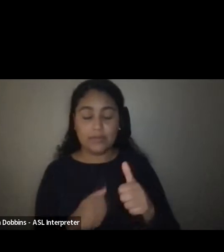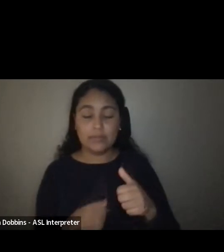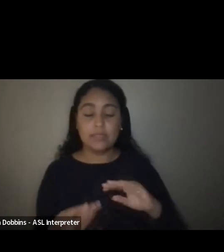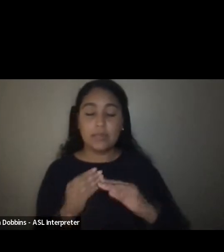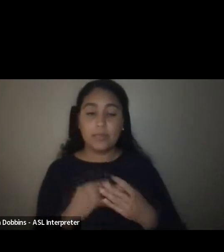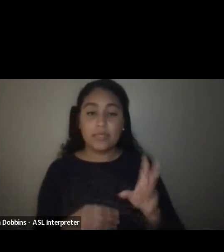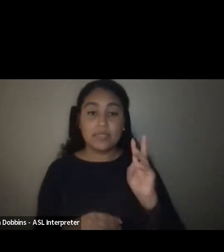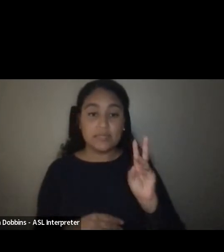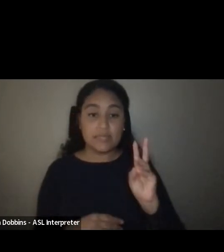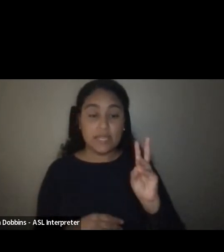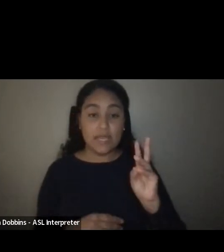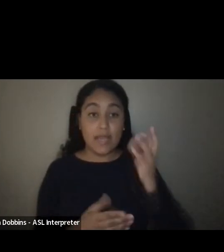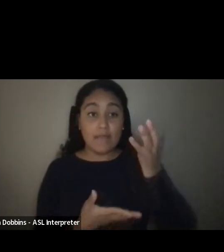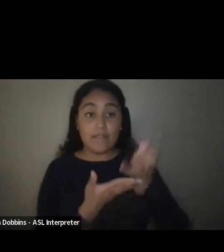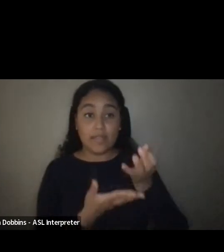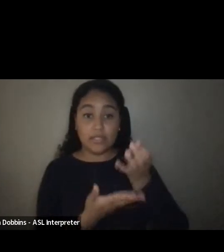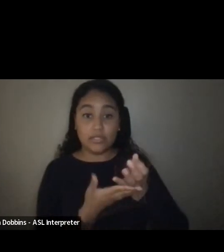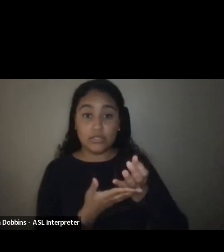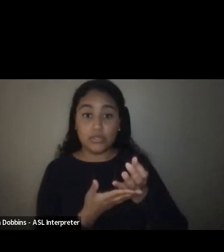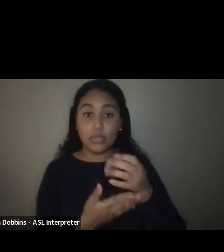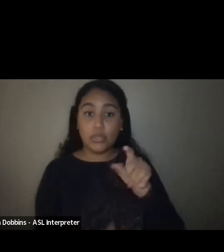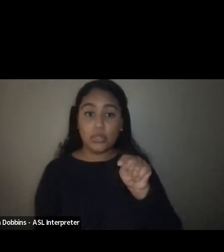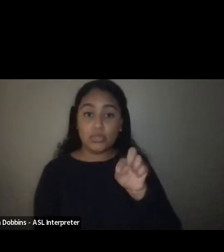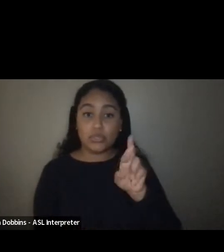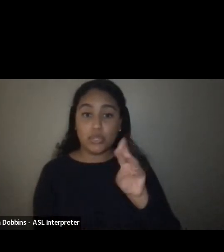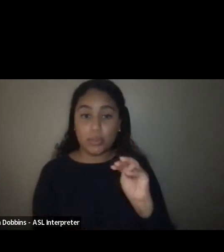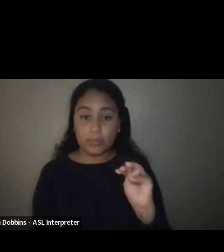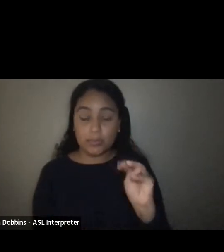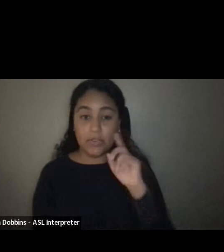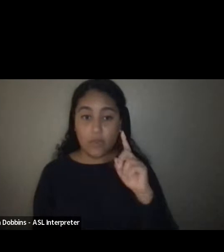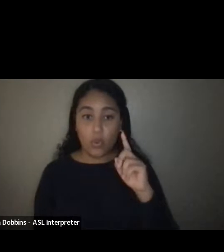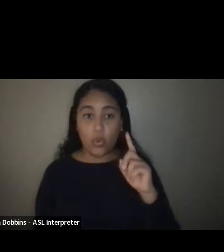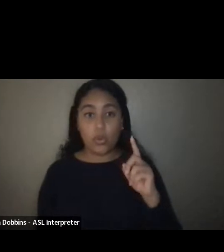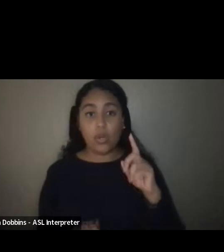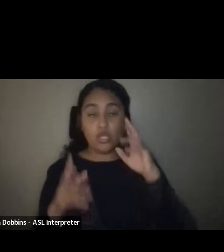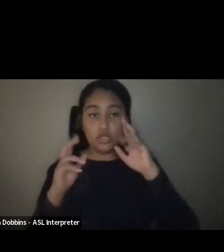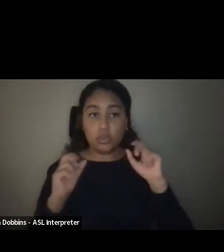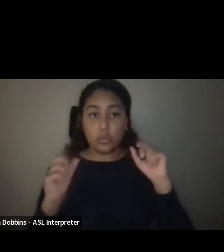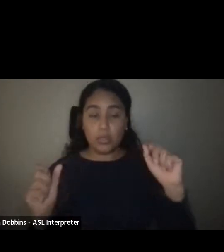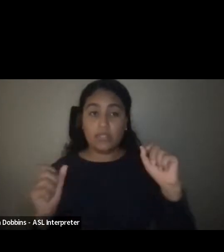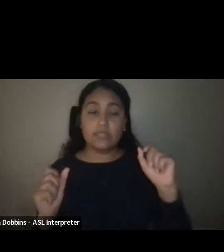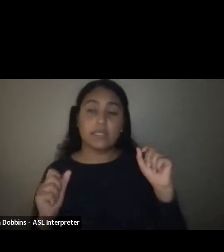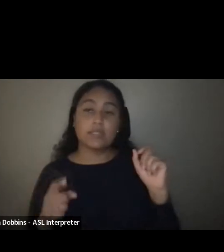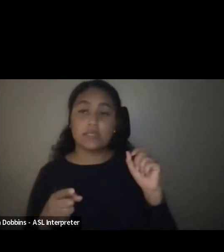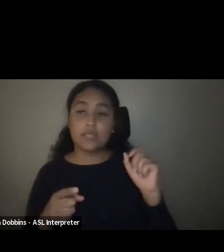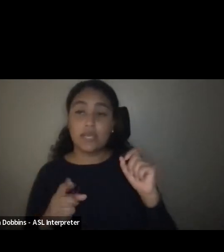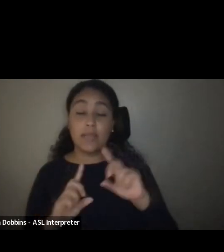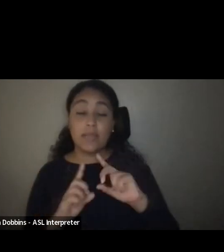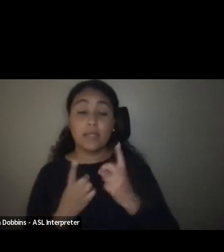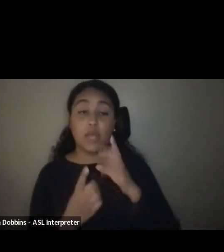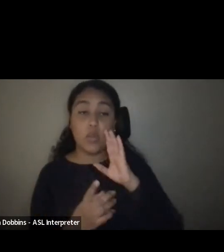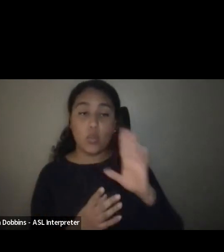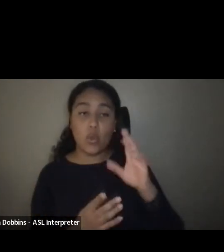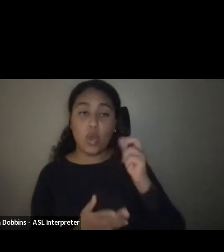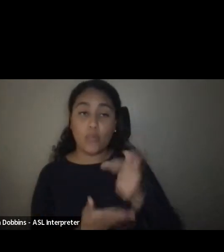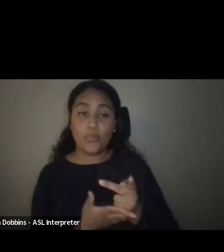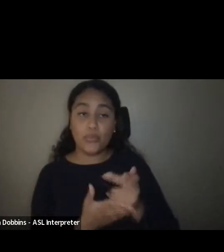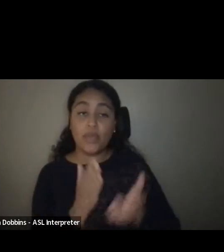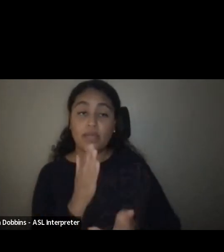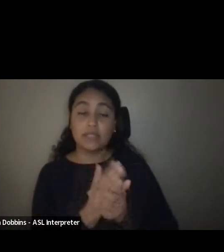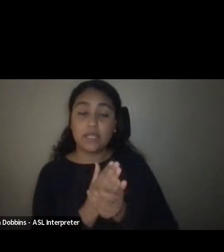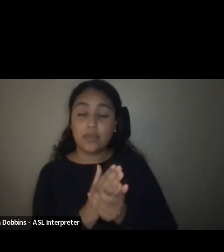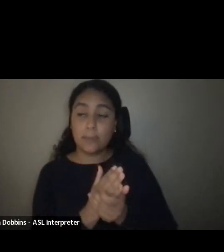6, summary of financial terms of superintendent's employment agreement. The district will consider approving an addendum,